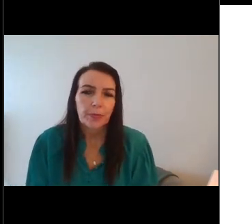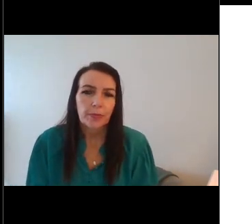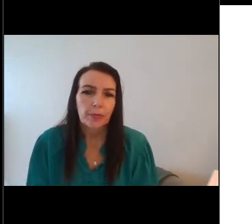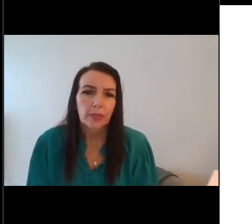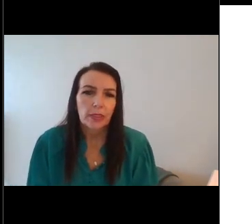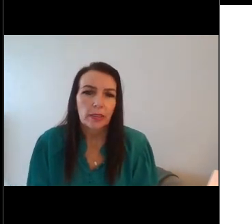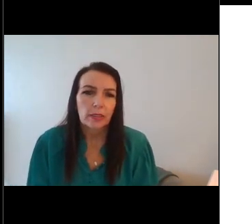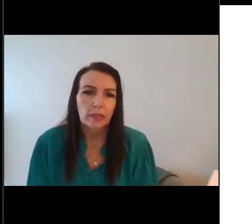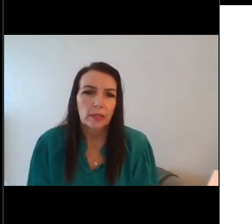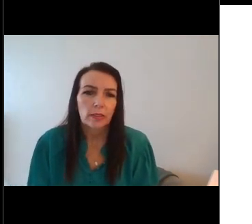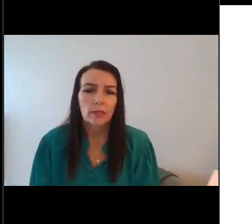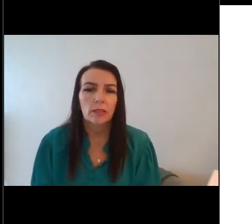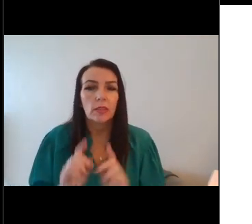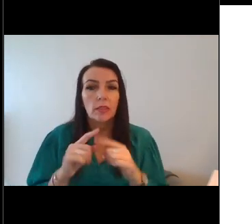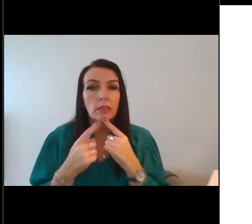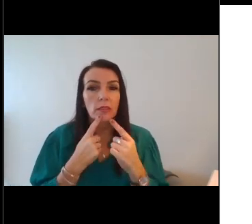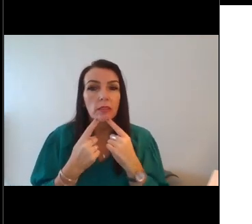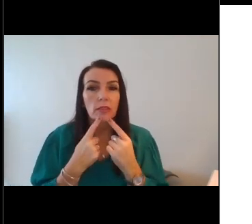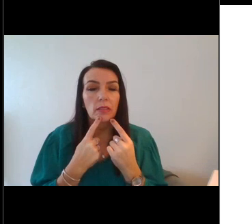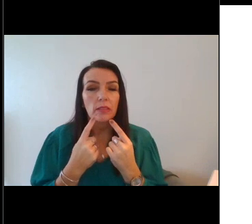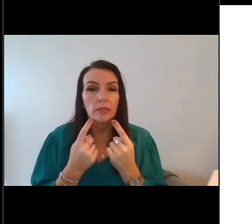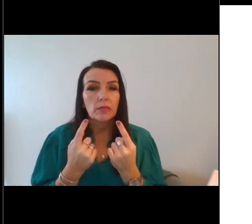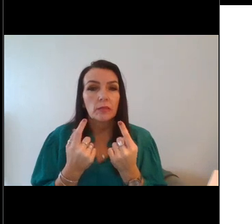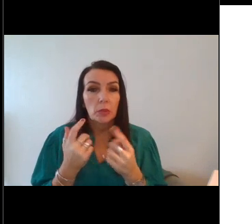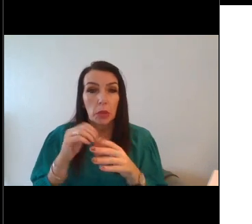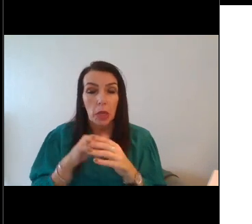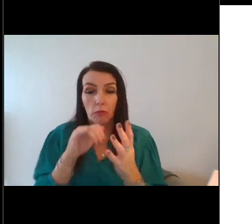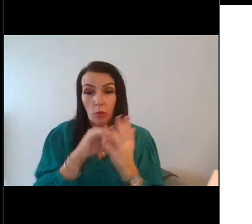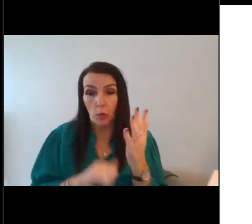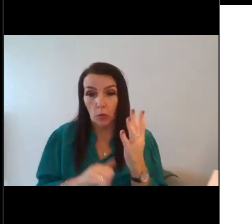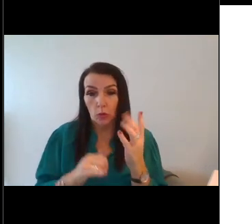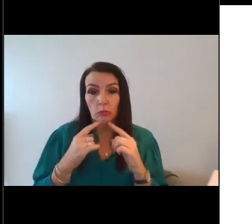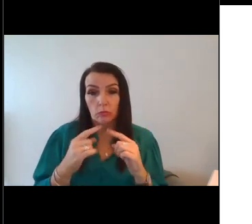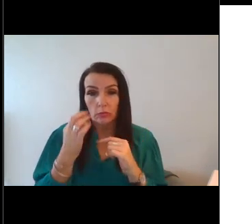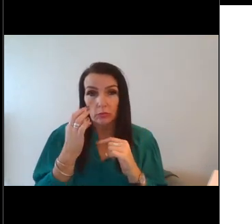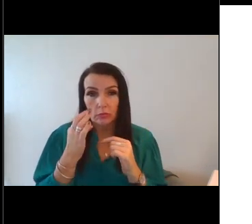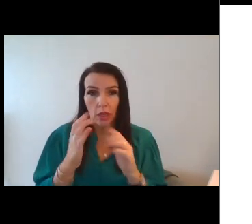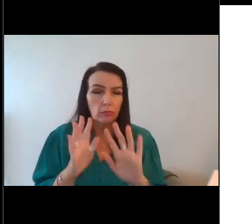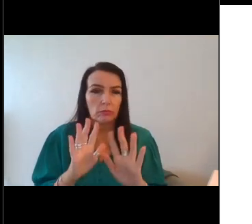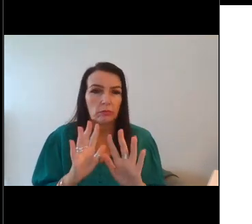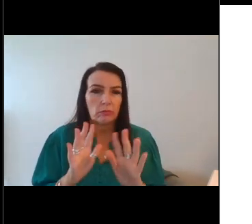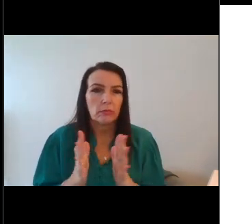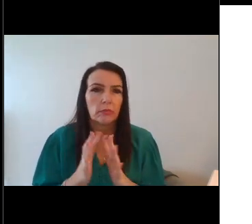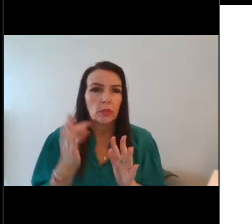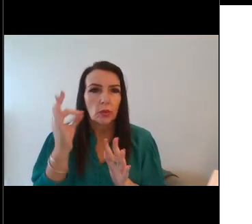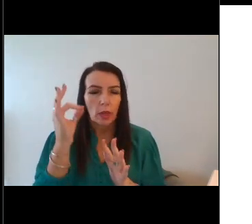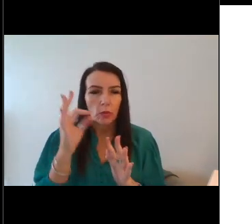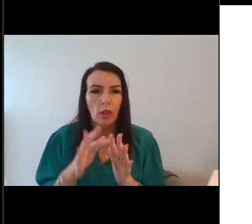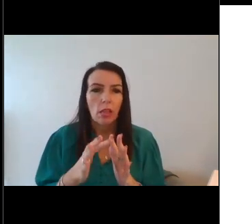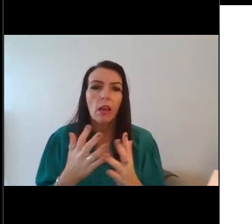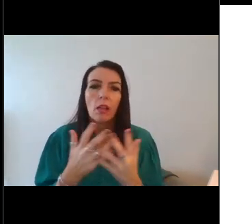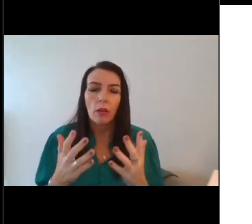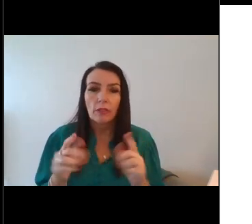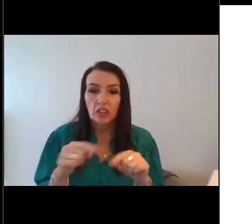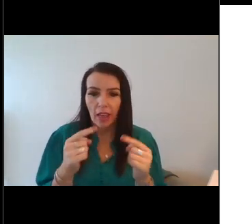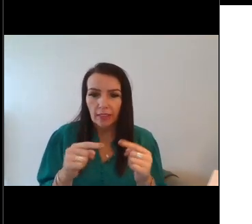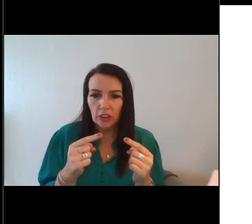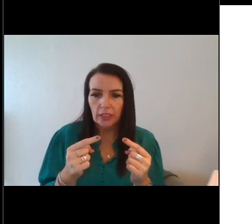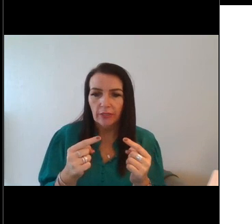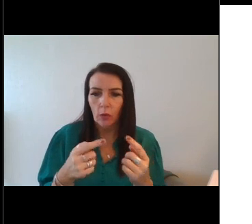So this information was ultimately presented in a report to each council, and it really highlighted the unique opportunities and challenges for retrofit,